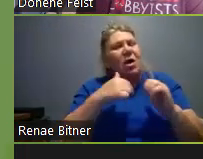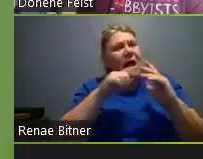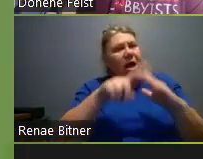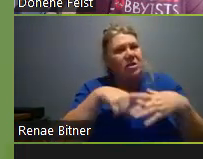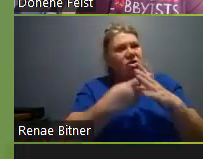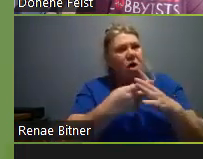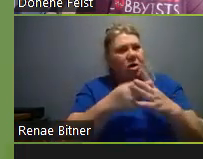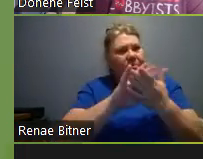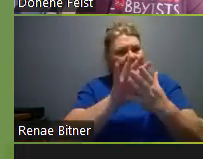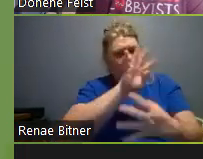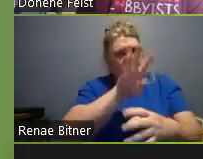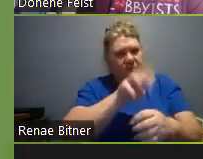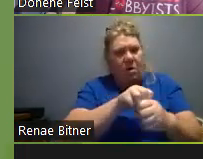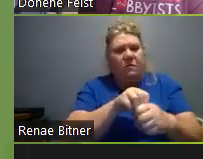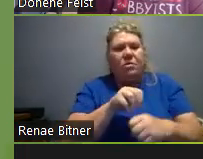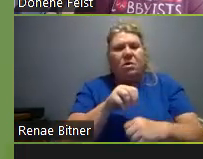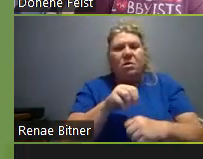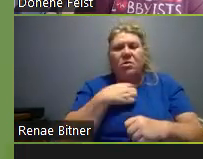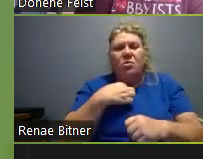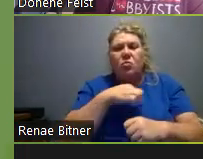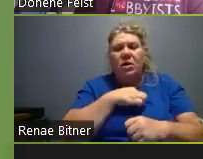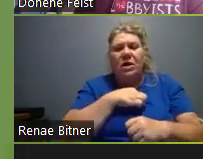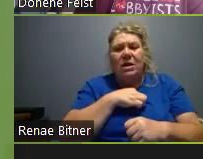get involved. I